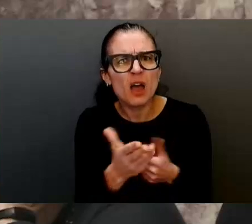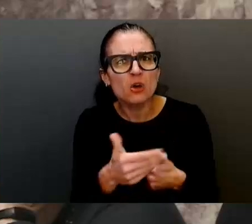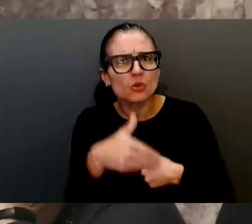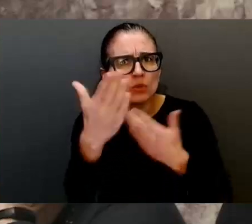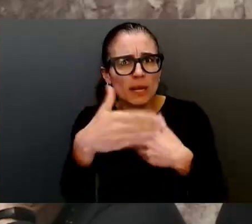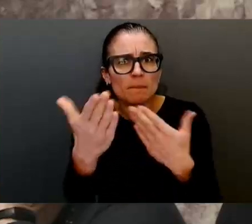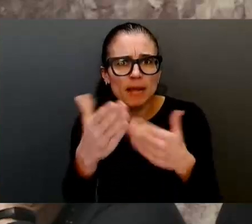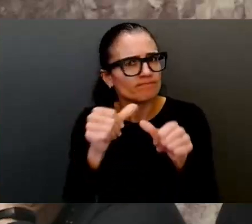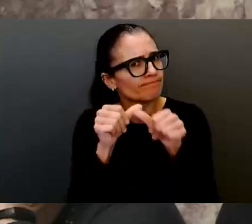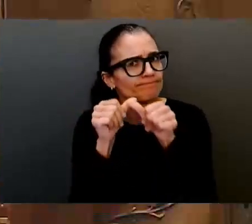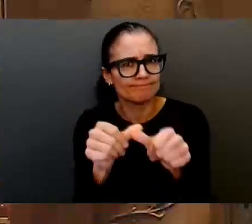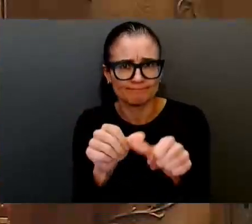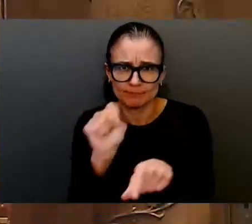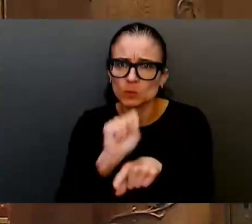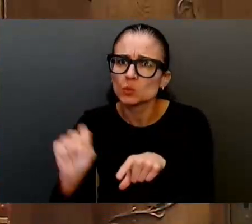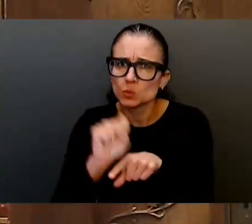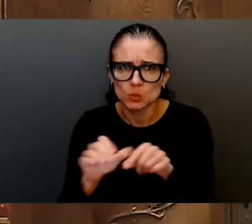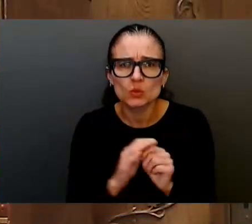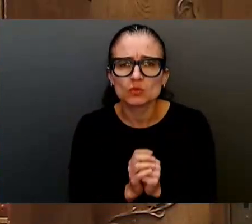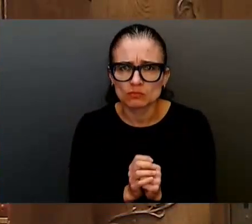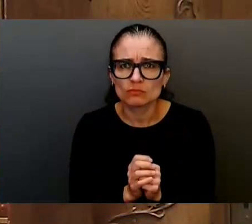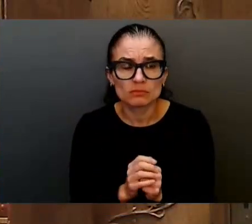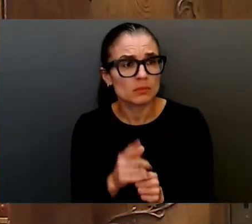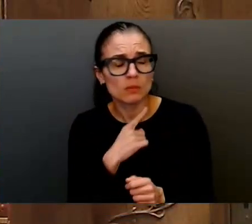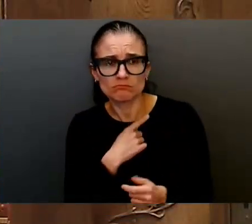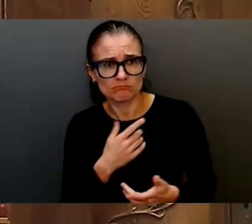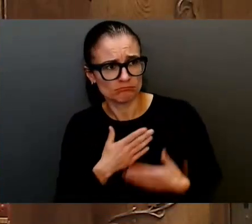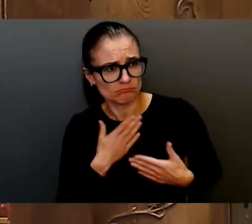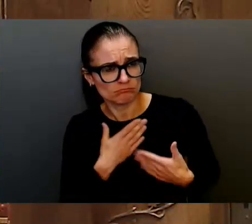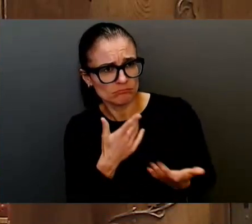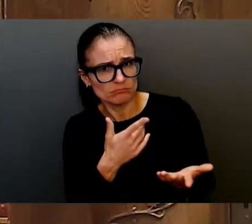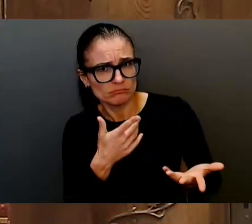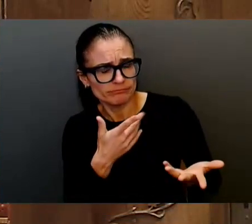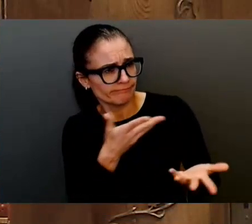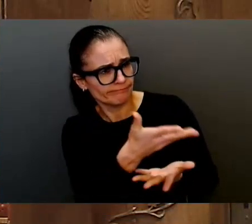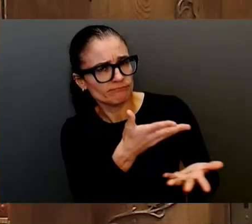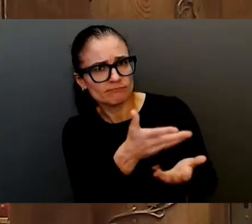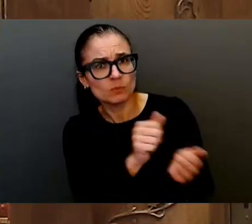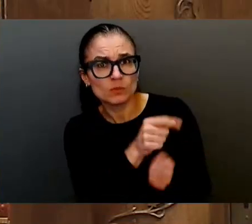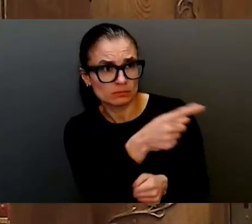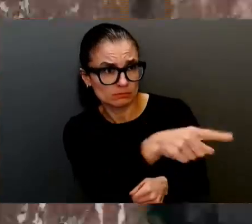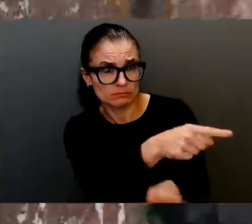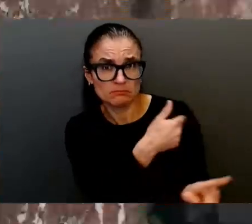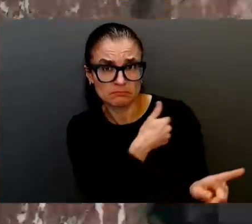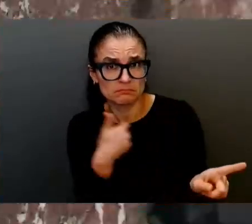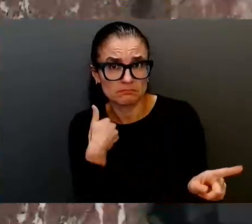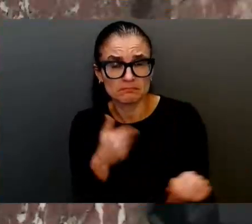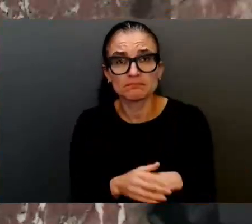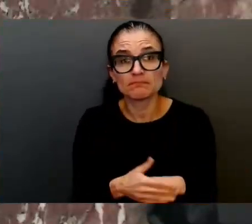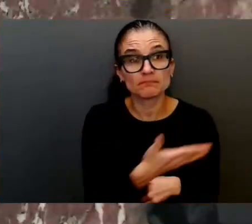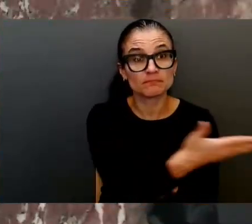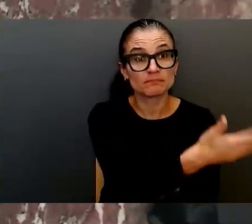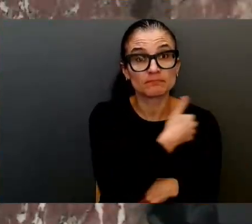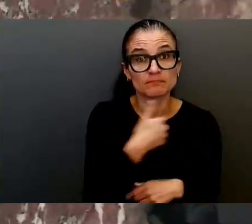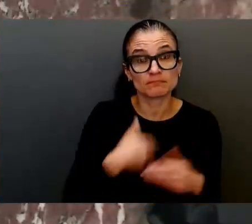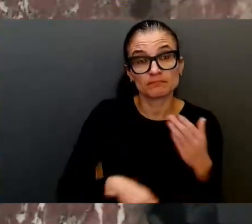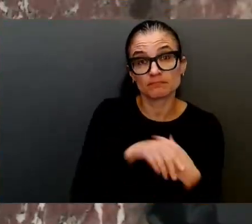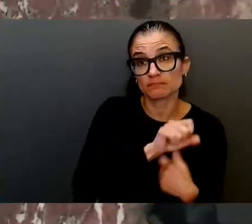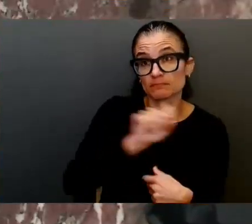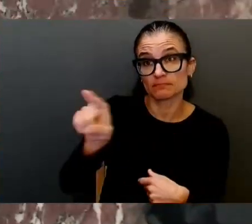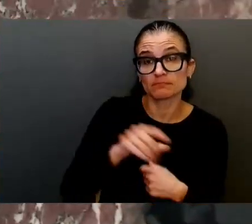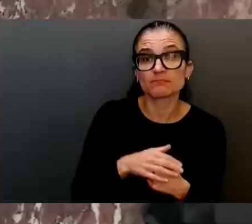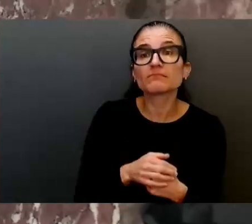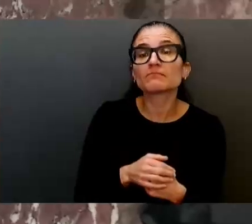well. Member supplemental. Let me repeat for the minister. Half of these